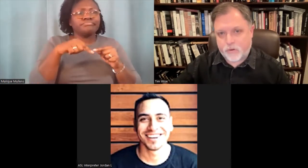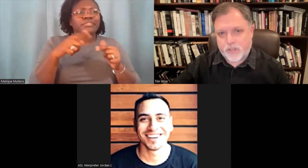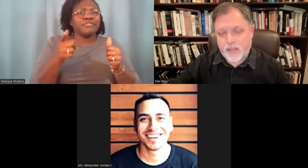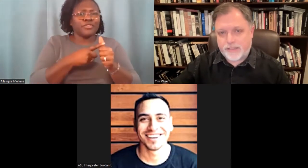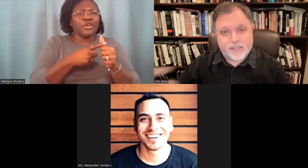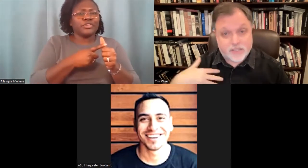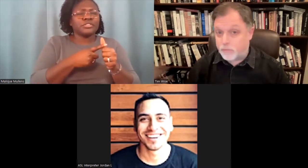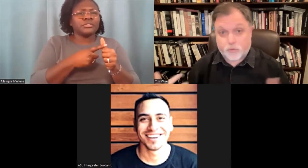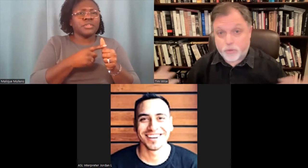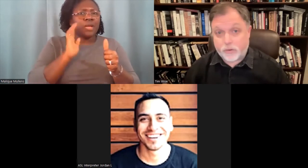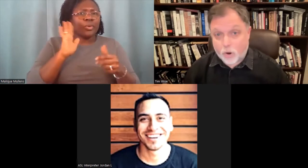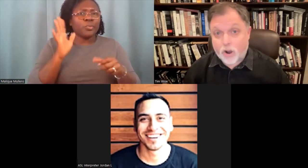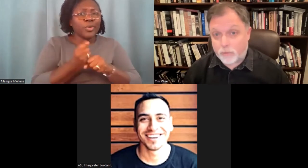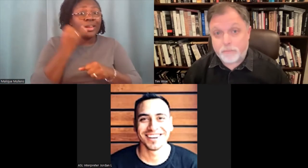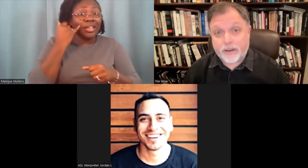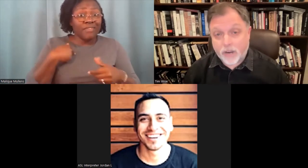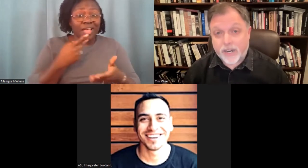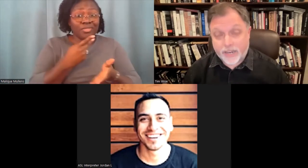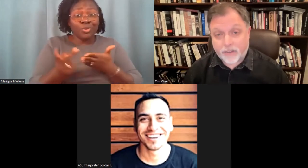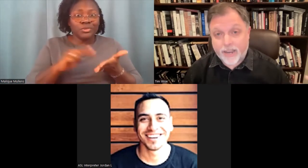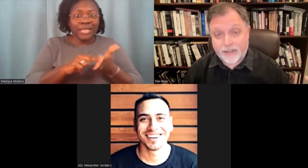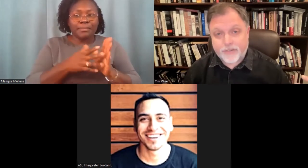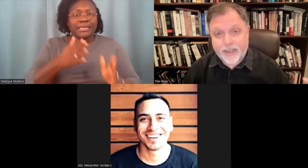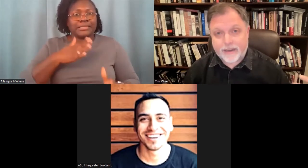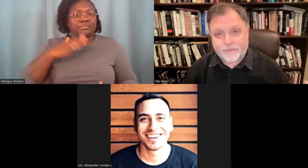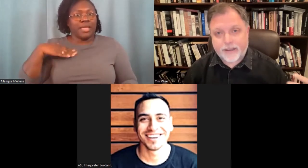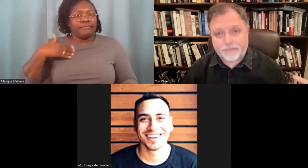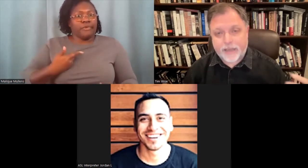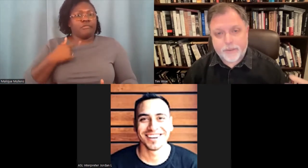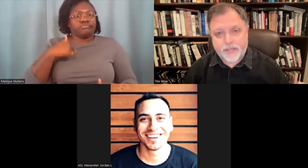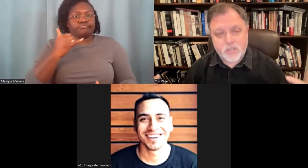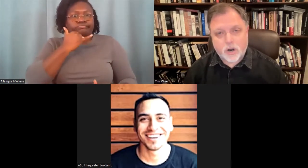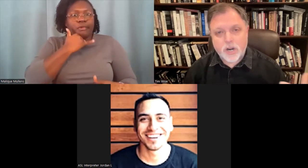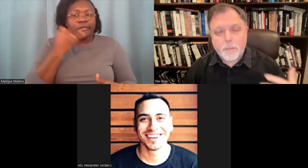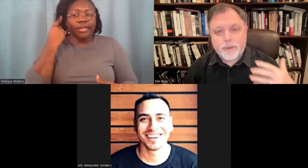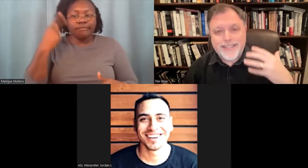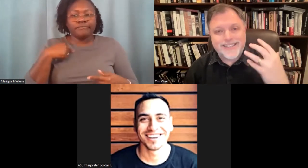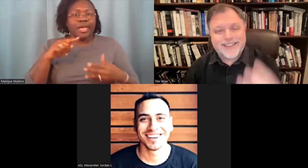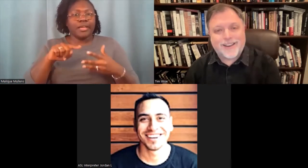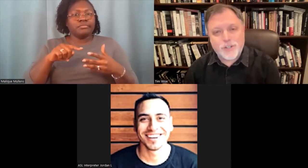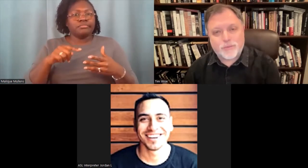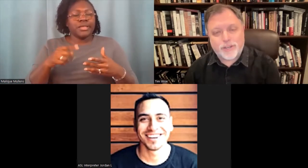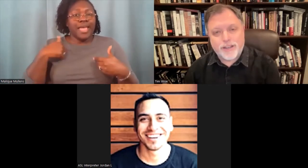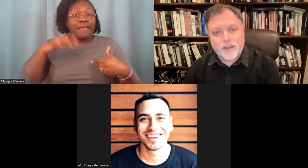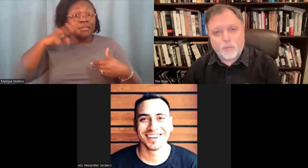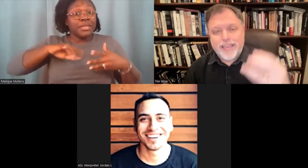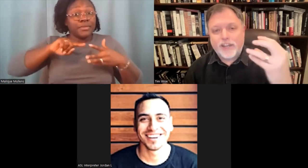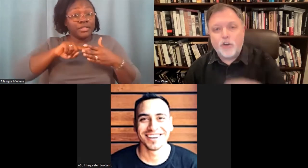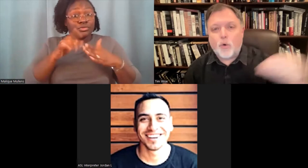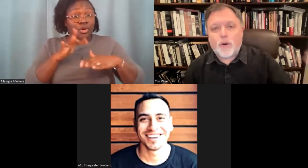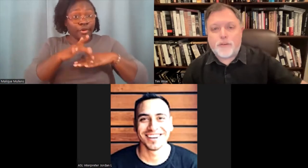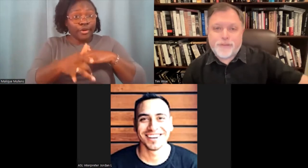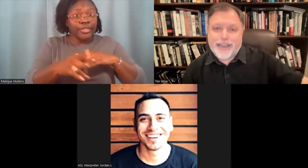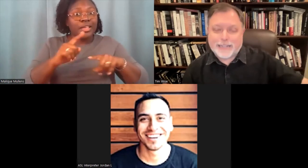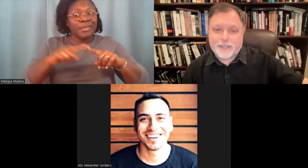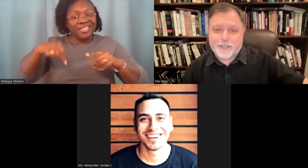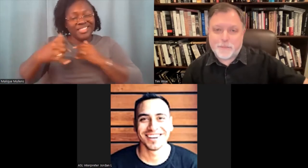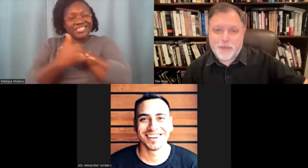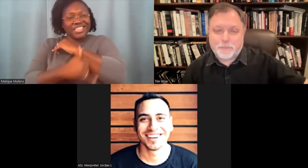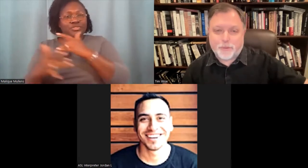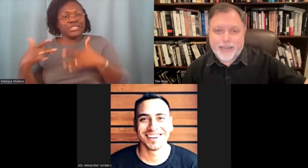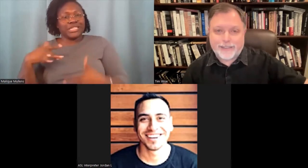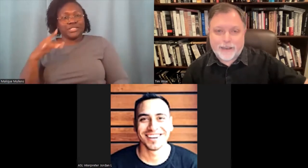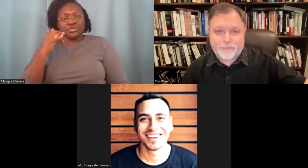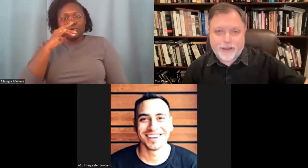line first, then something's really wrong with my running, right? If I had a 5-lap head start. But in this country, we ignore the fact that